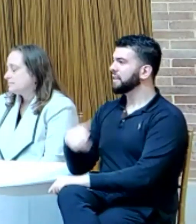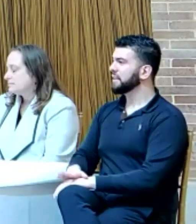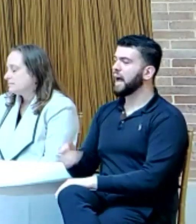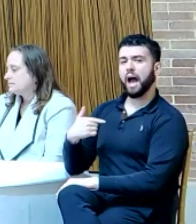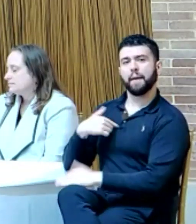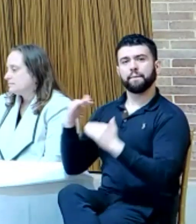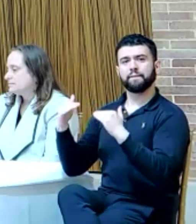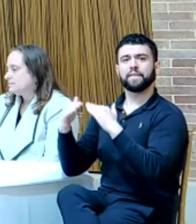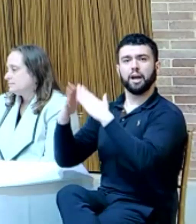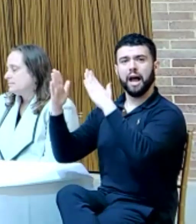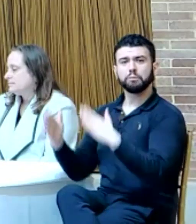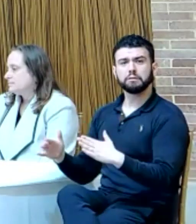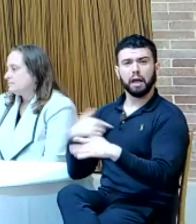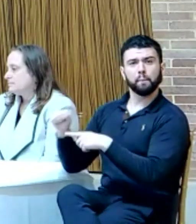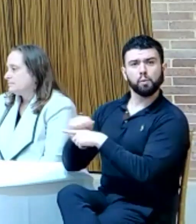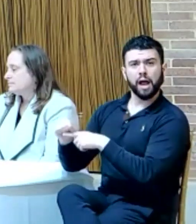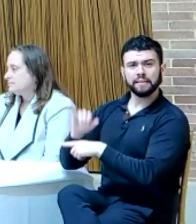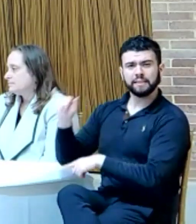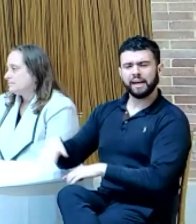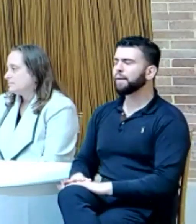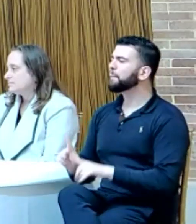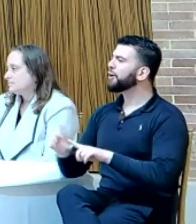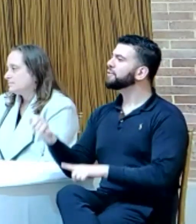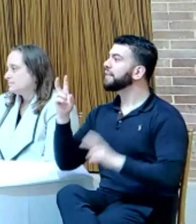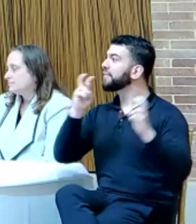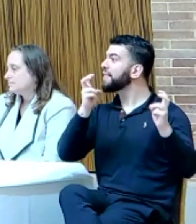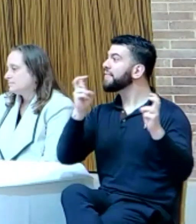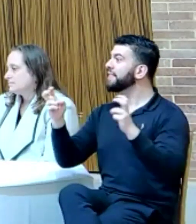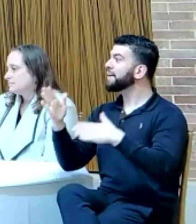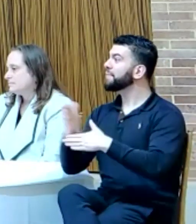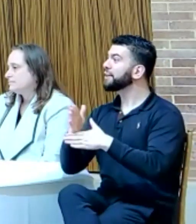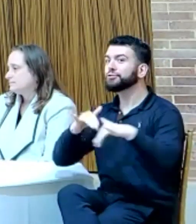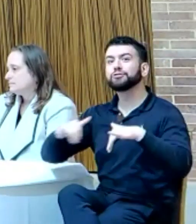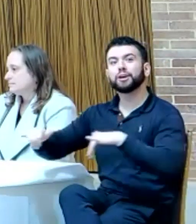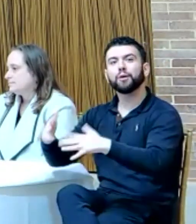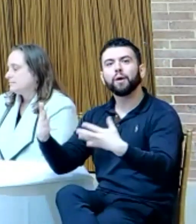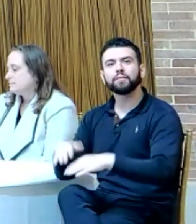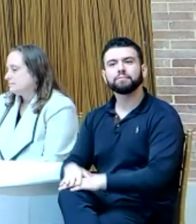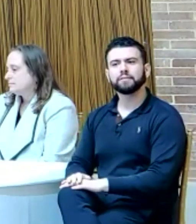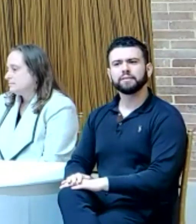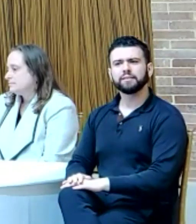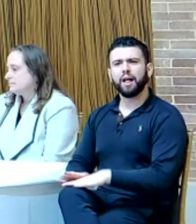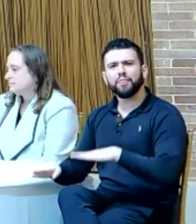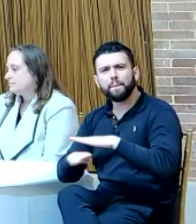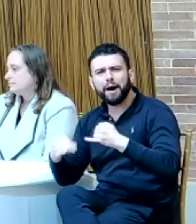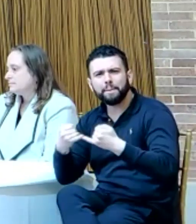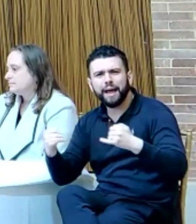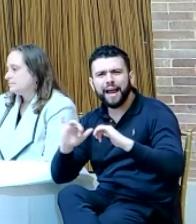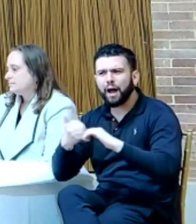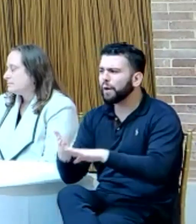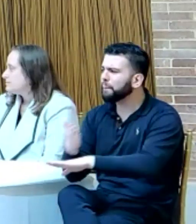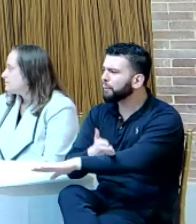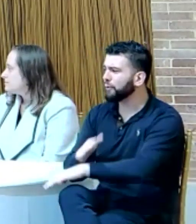context of fair housing practice and the theme they all shared was how it really improved their bottom line was that when they